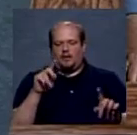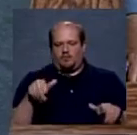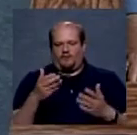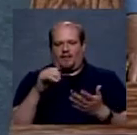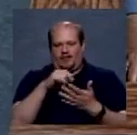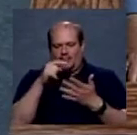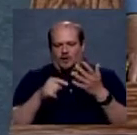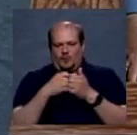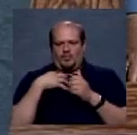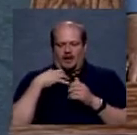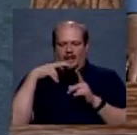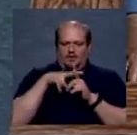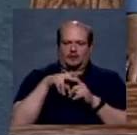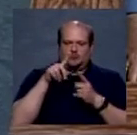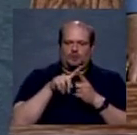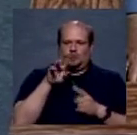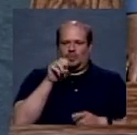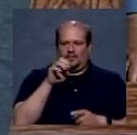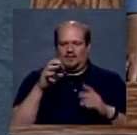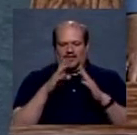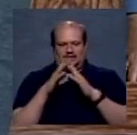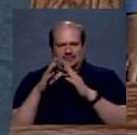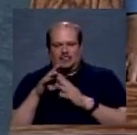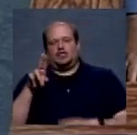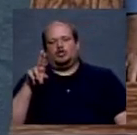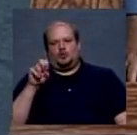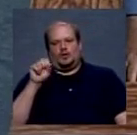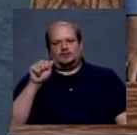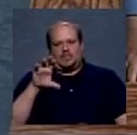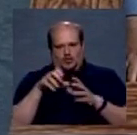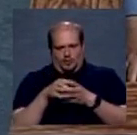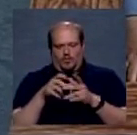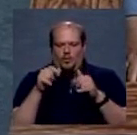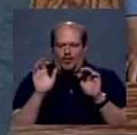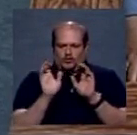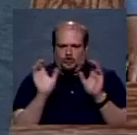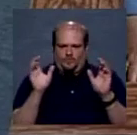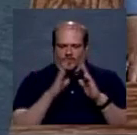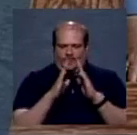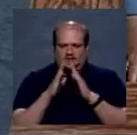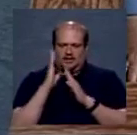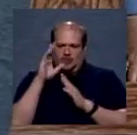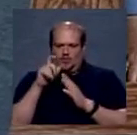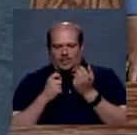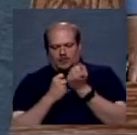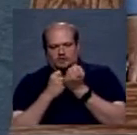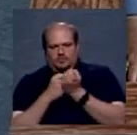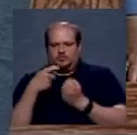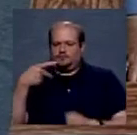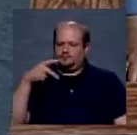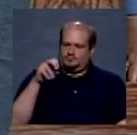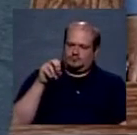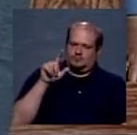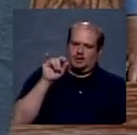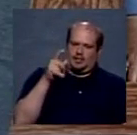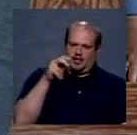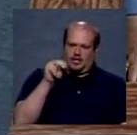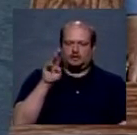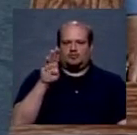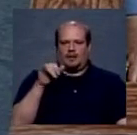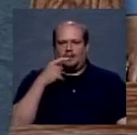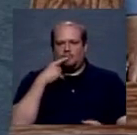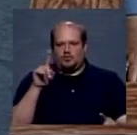with an application to the Bee City USA organization. Once certified, the city would need to support pollination via a proclamation,